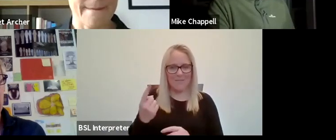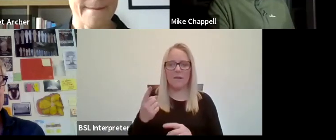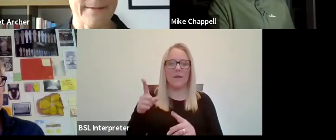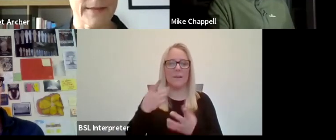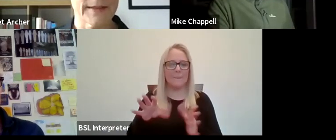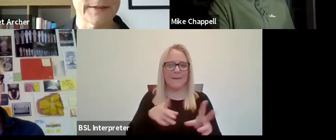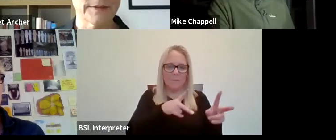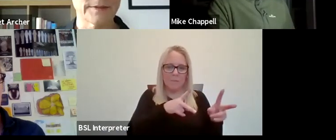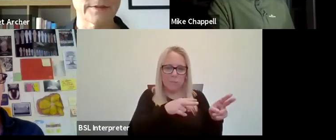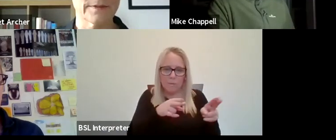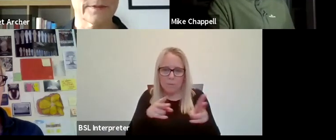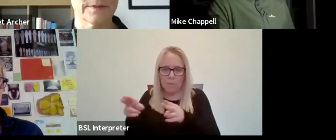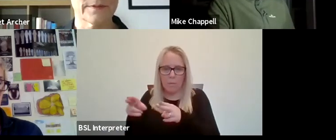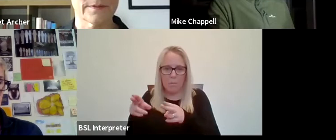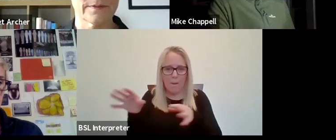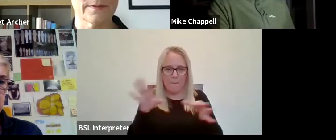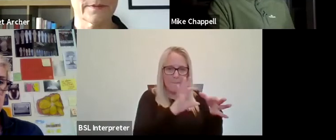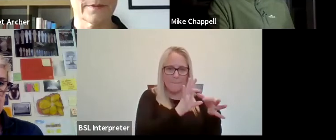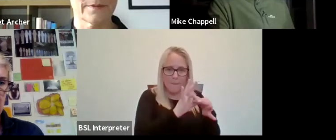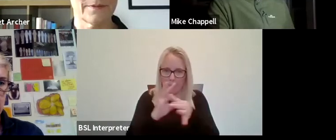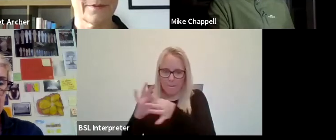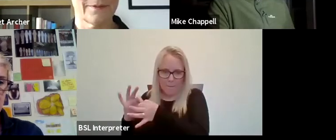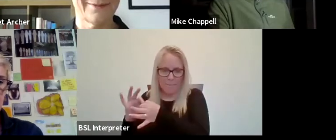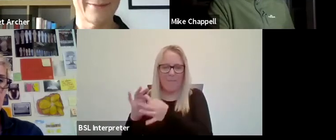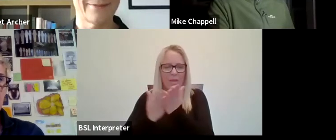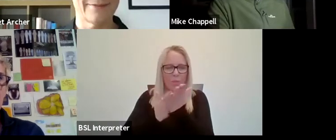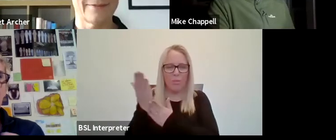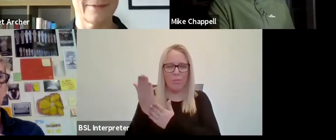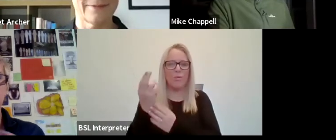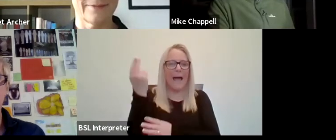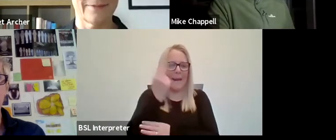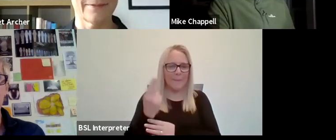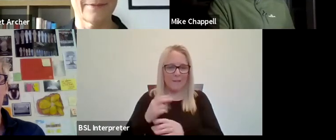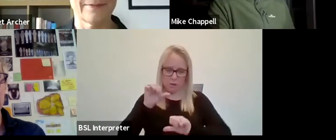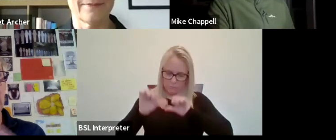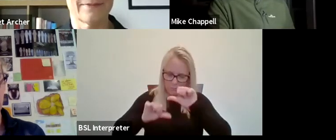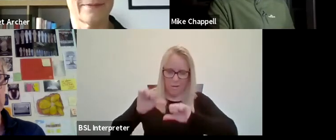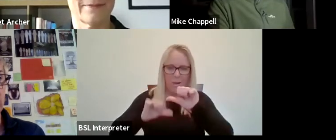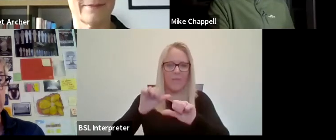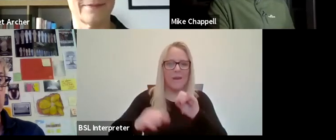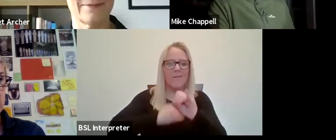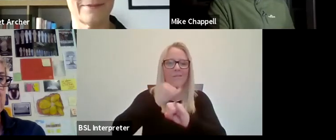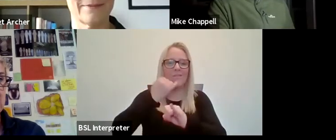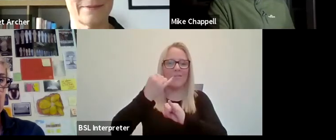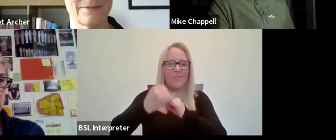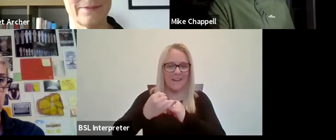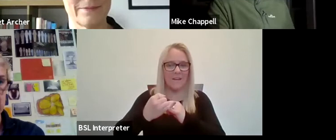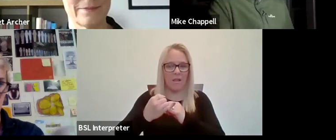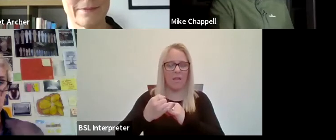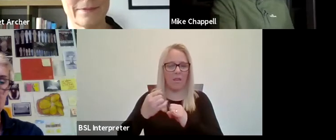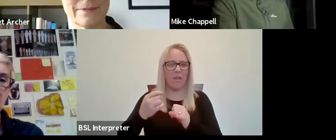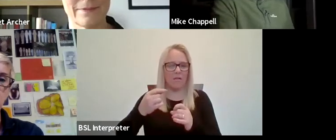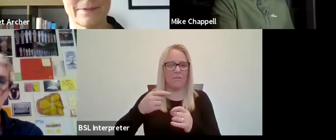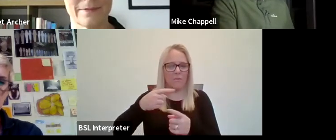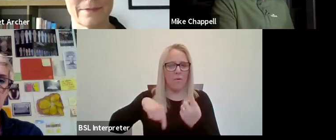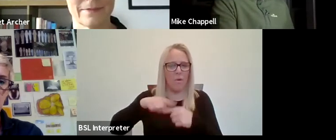sort of extended and pushed further through a process of animation. And the final, it was developed as an installation piece. What